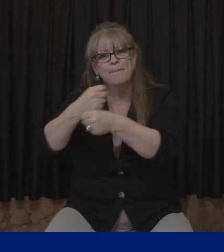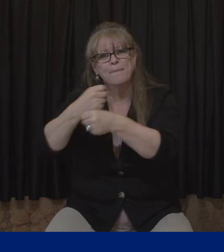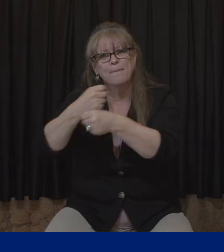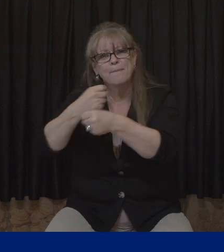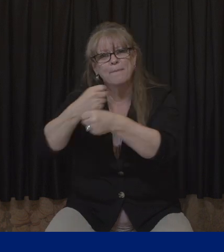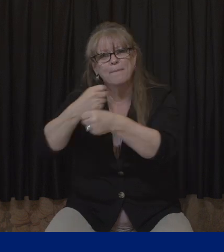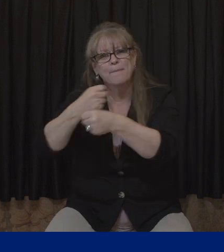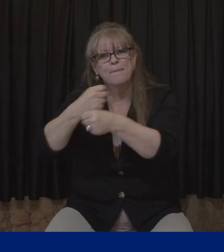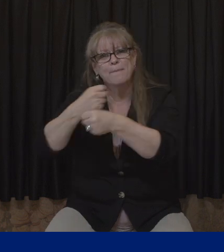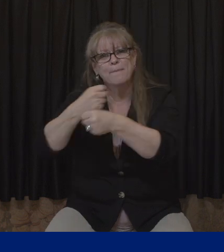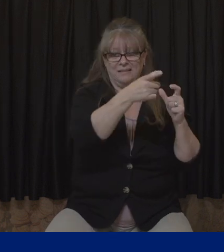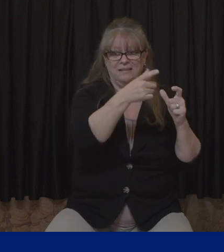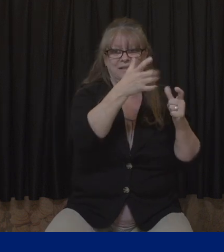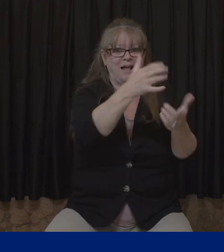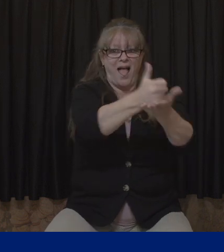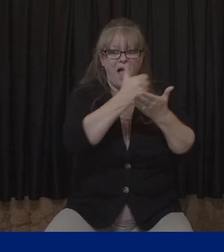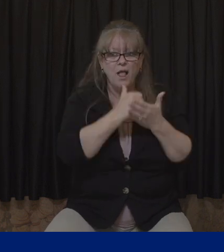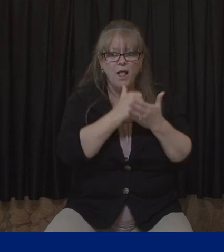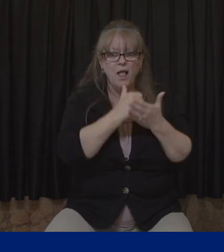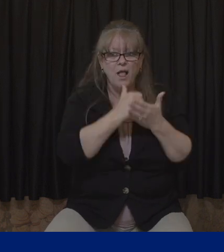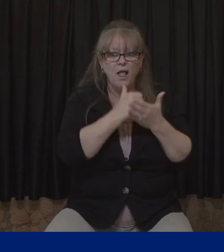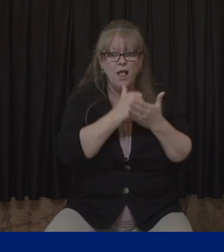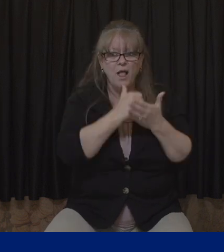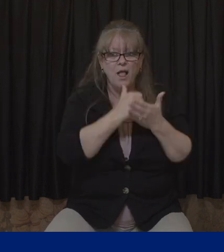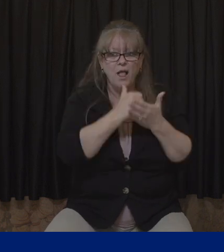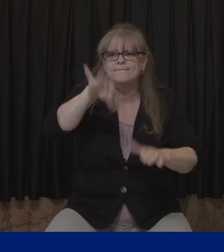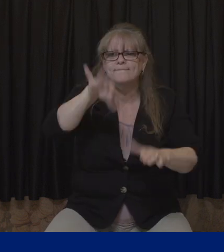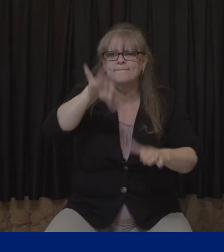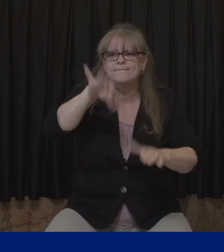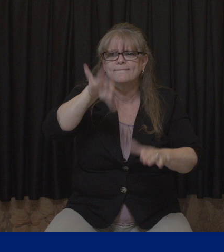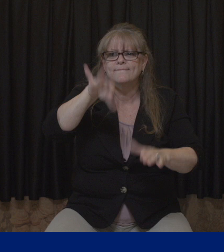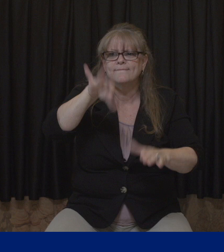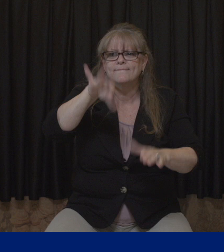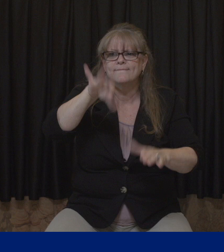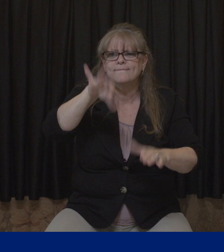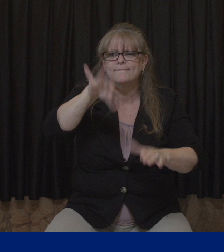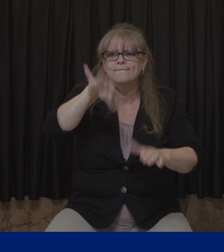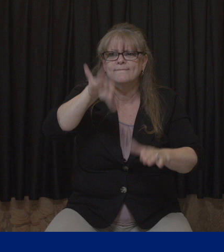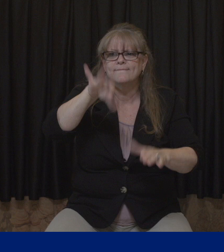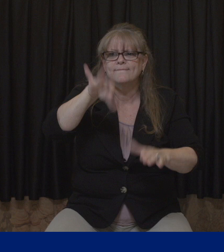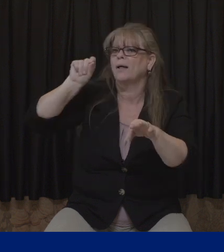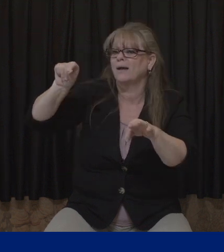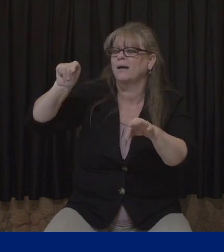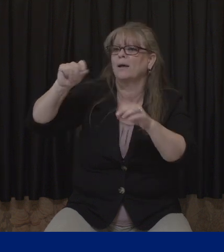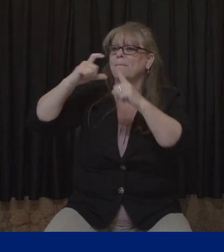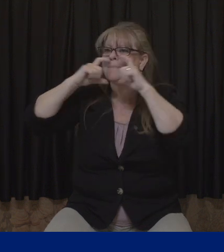coloradomaskproject.com is the place to do that. We have already distributed in Colorado